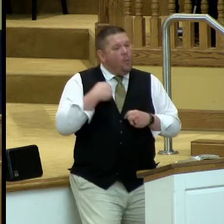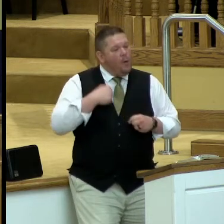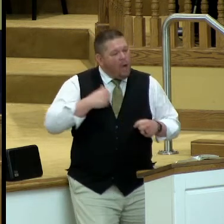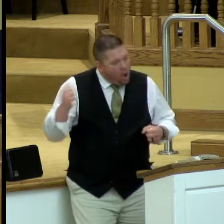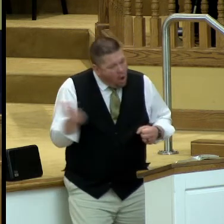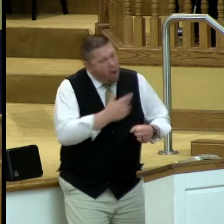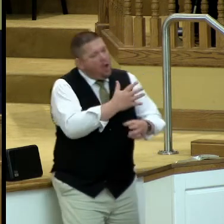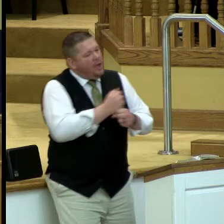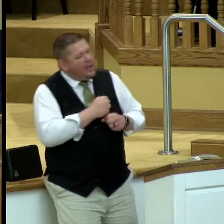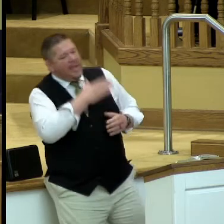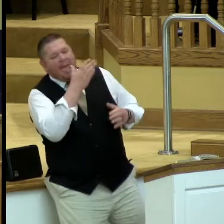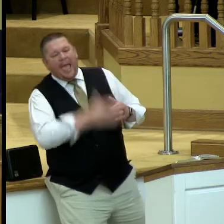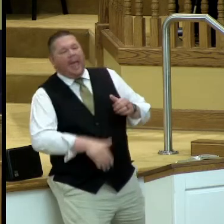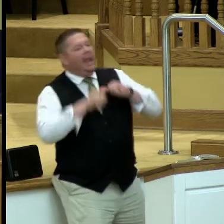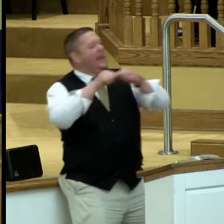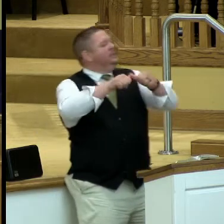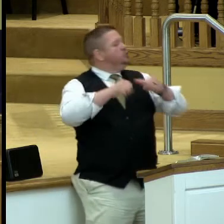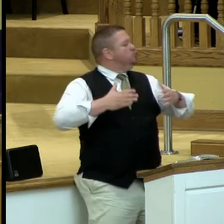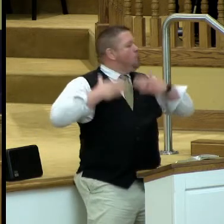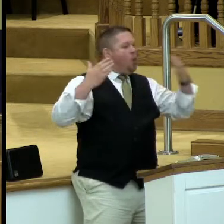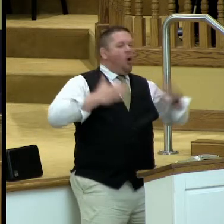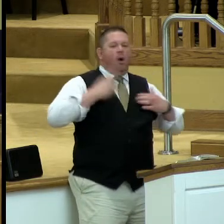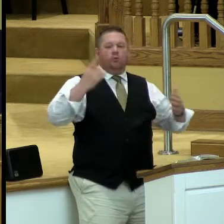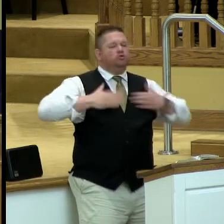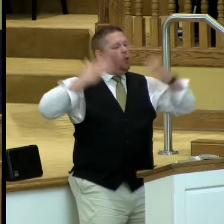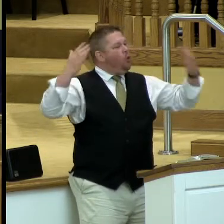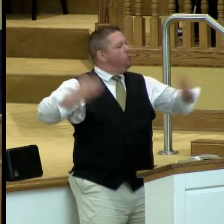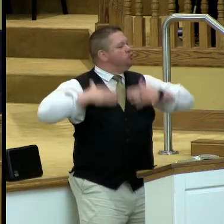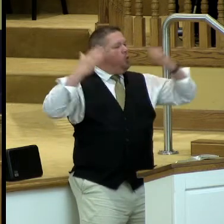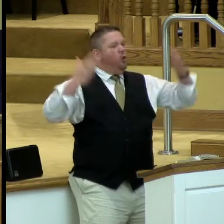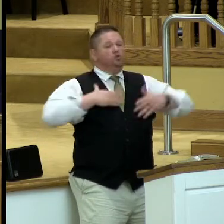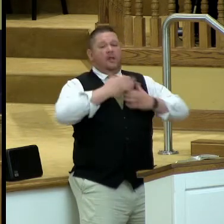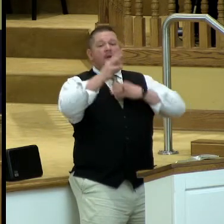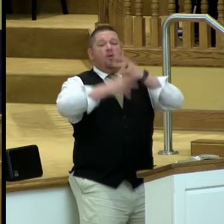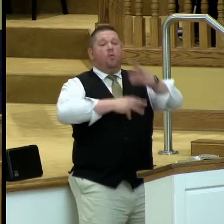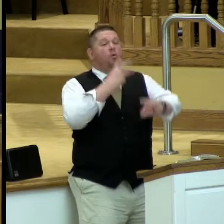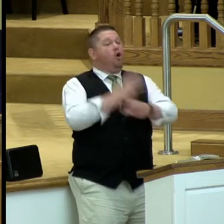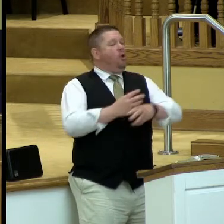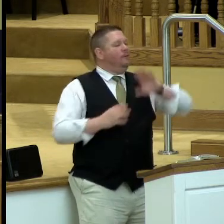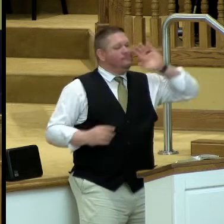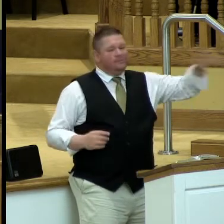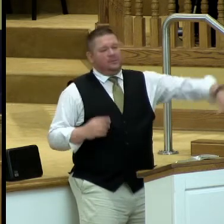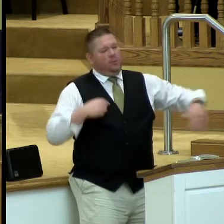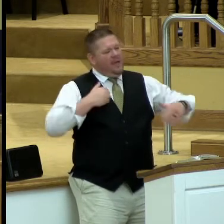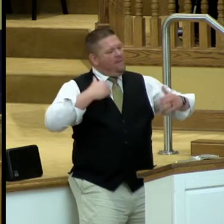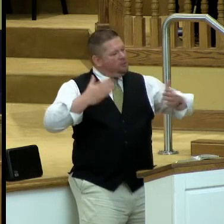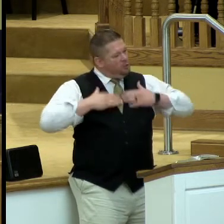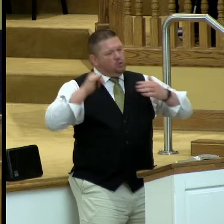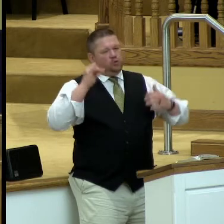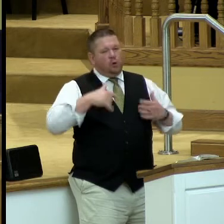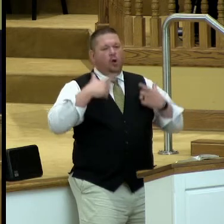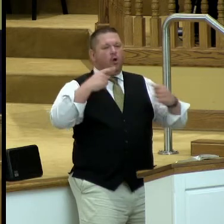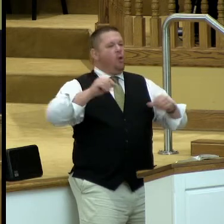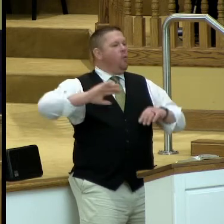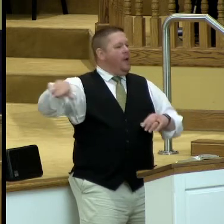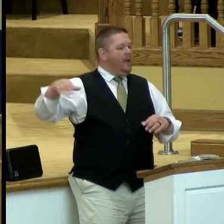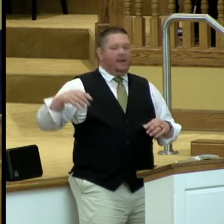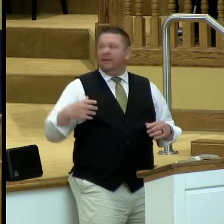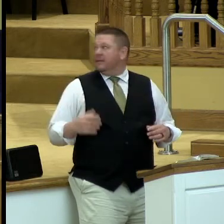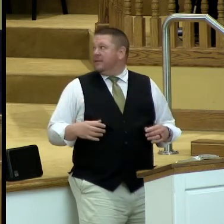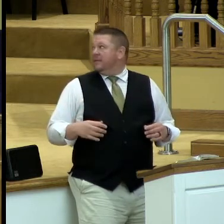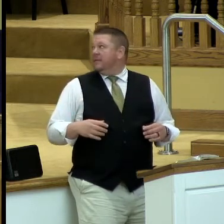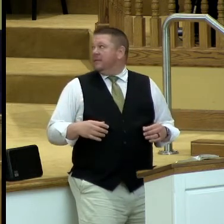we all get endless joy. Here's the thing. I said it earlier. The things of the world that we think brings us happiness goes away.